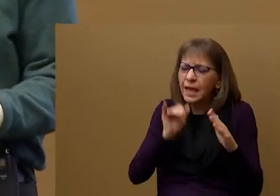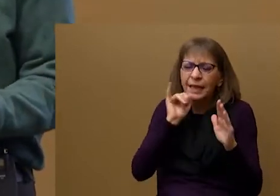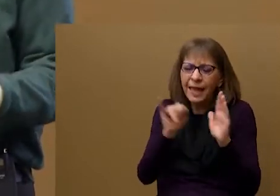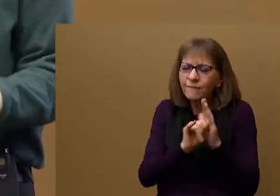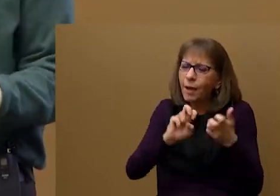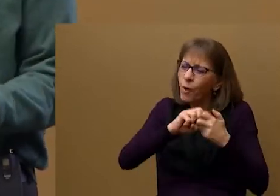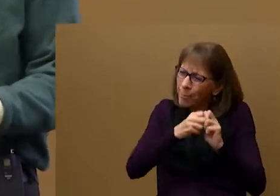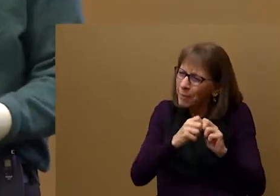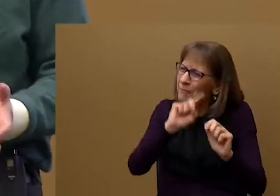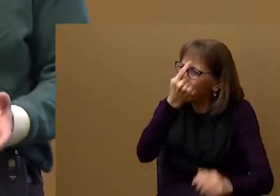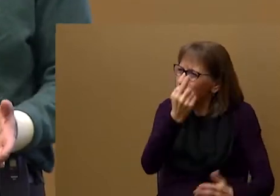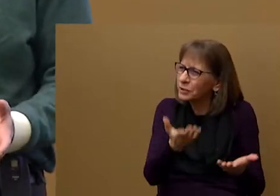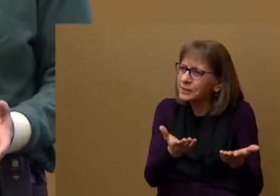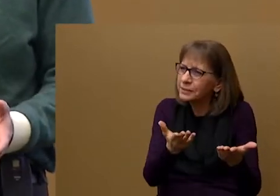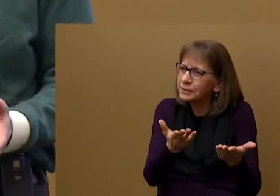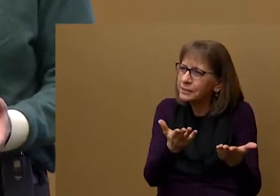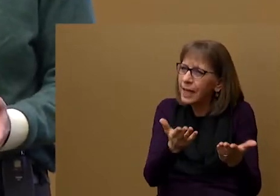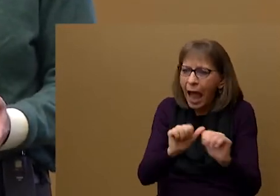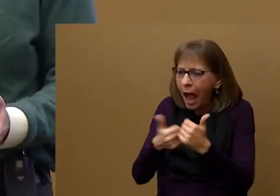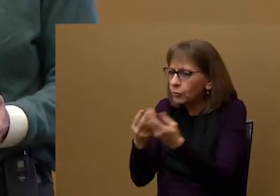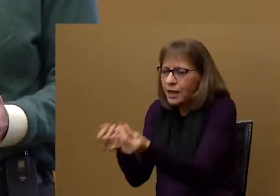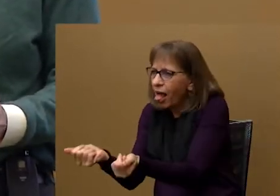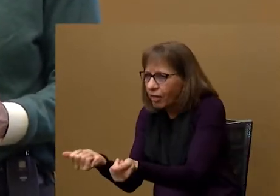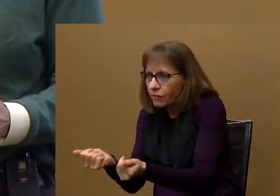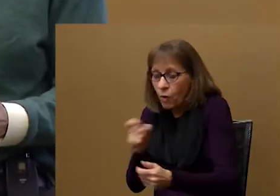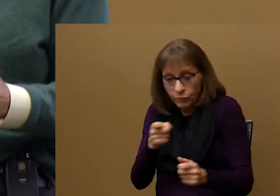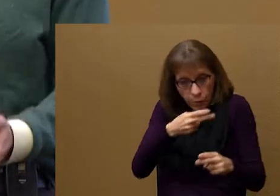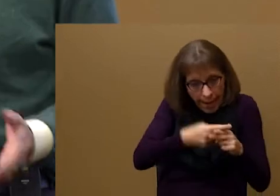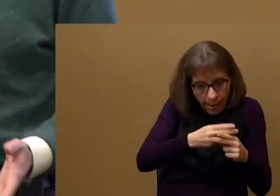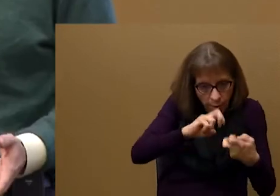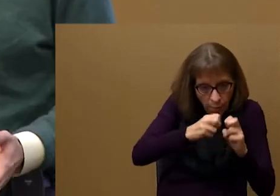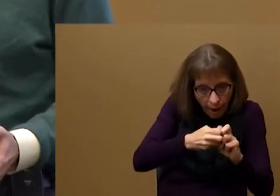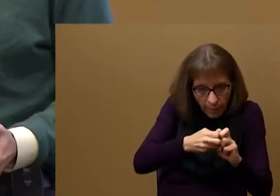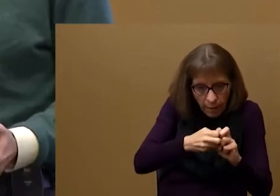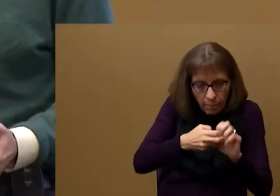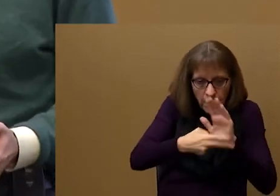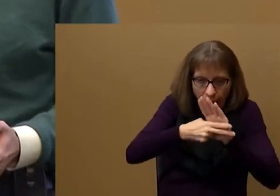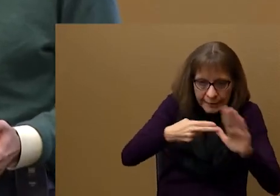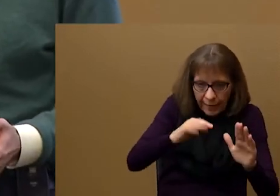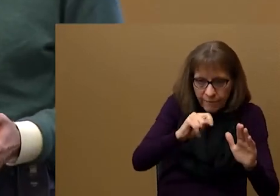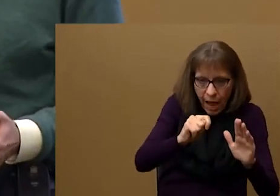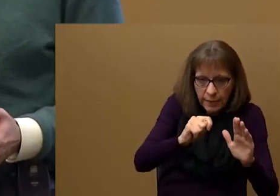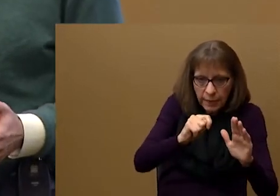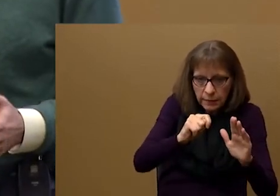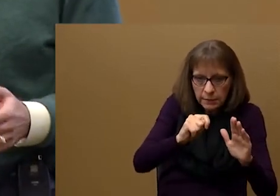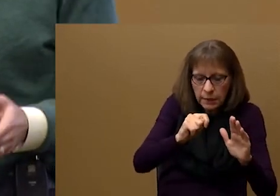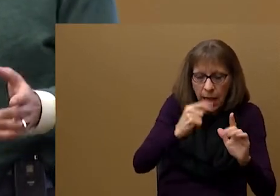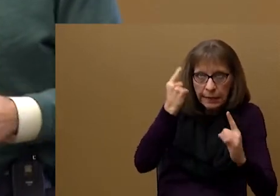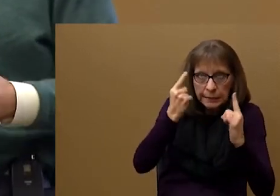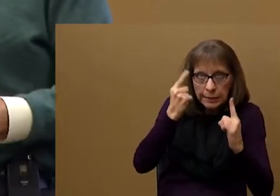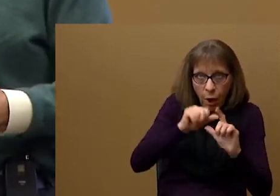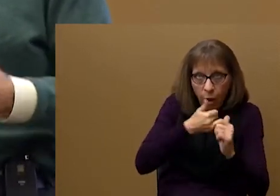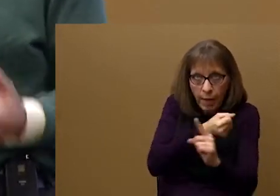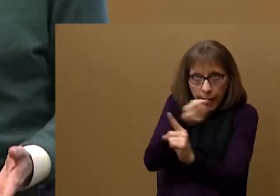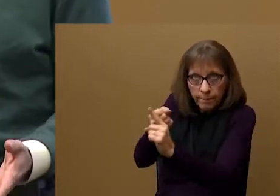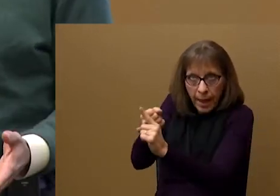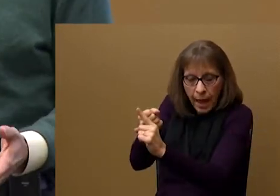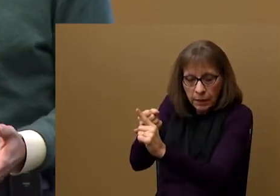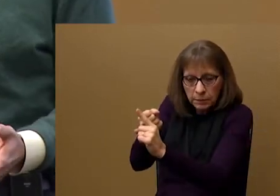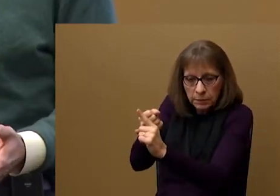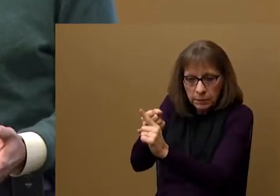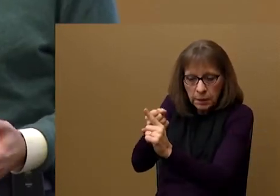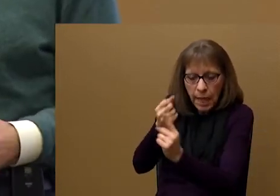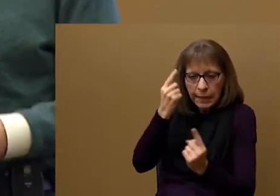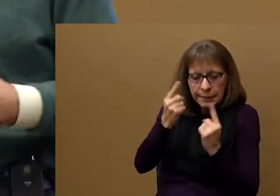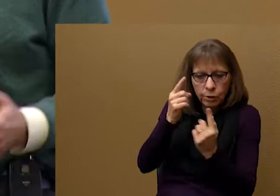basics of identifying that there's a problem, naming the problem, considering the possible impact